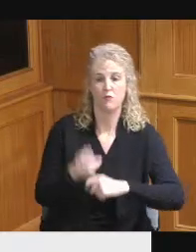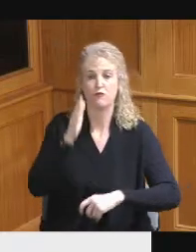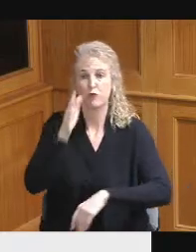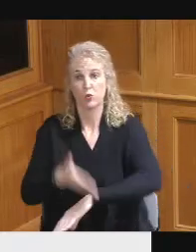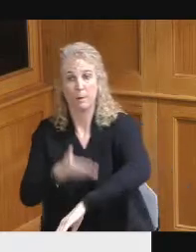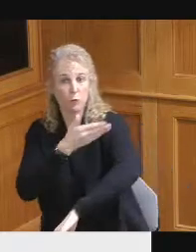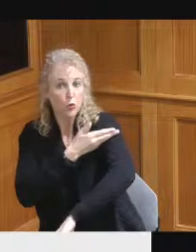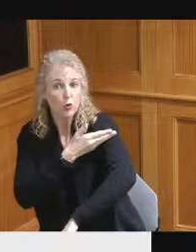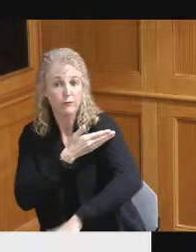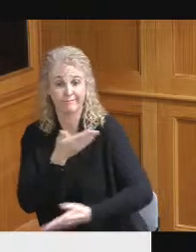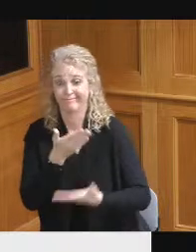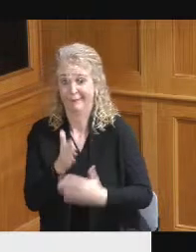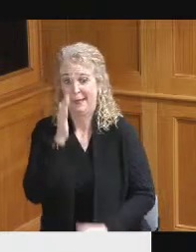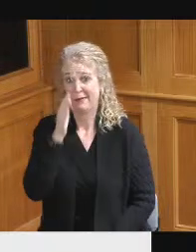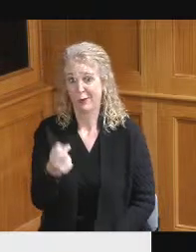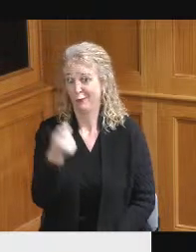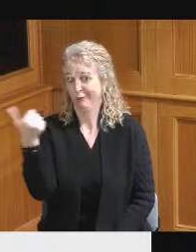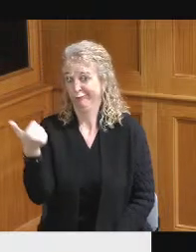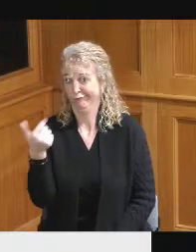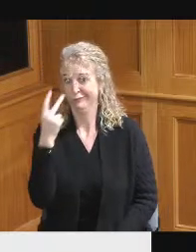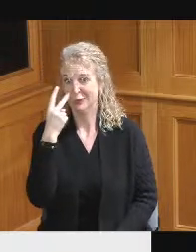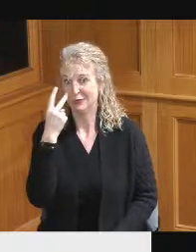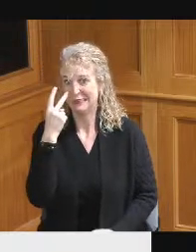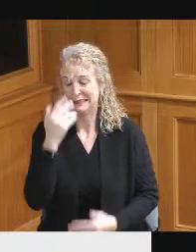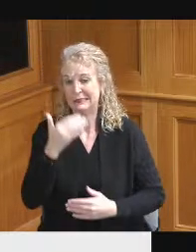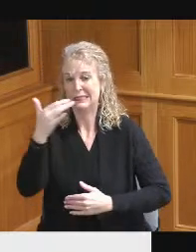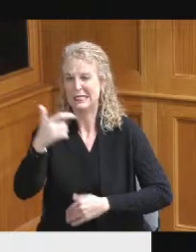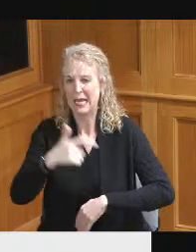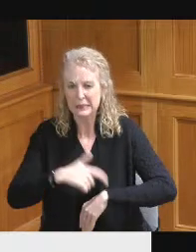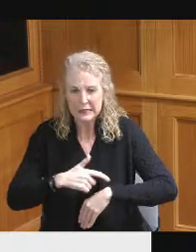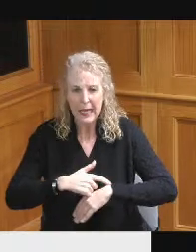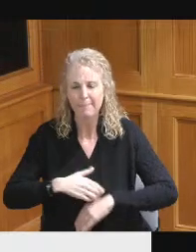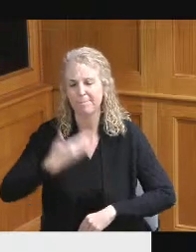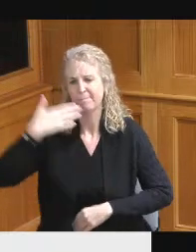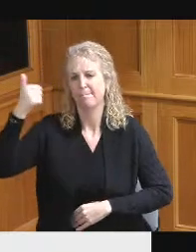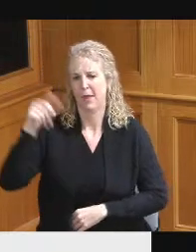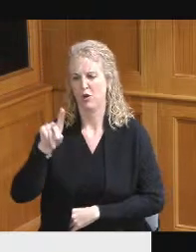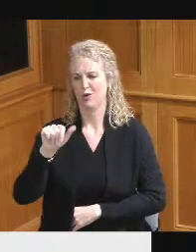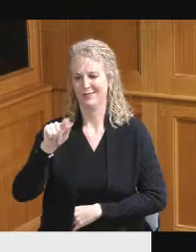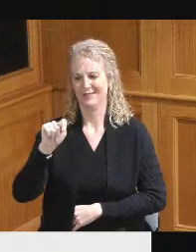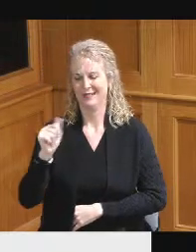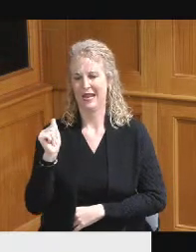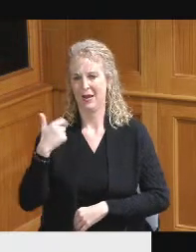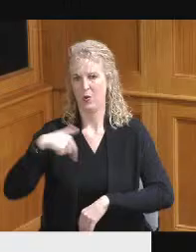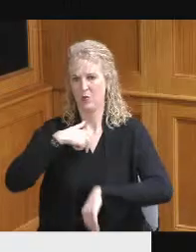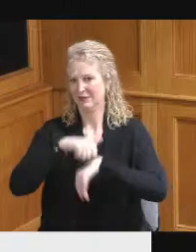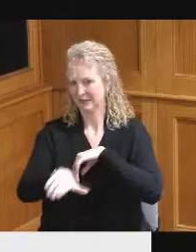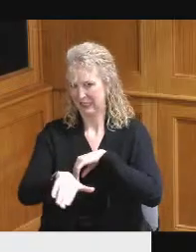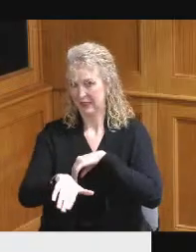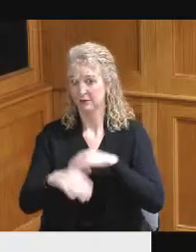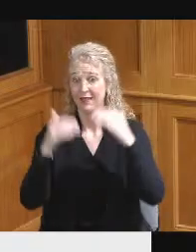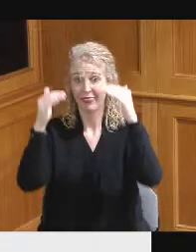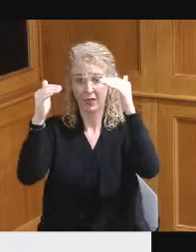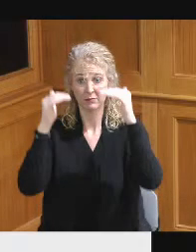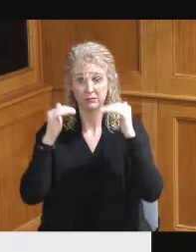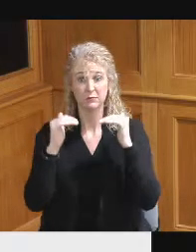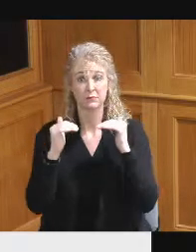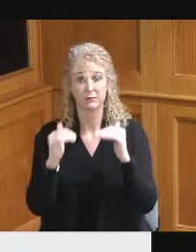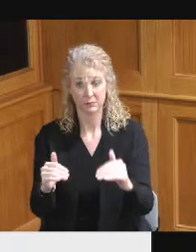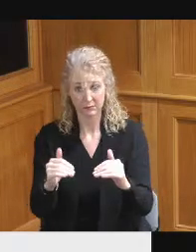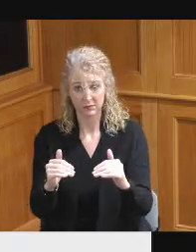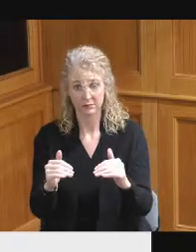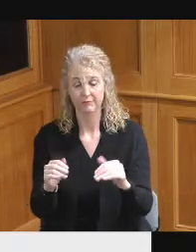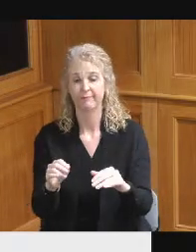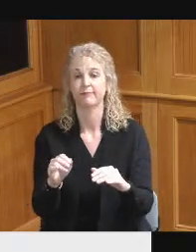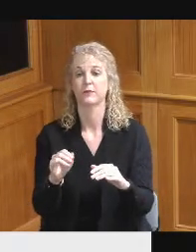could be deleted from the report to kind of decrease the noise of the data and information coming in. And then we held a second round. So we went back